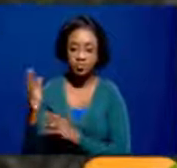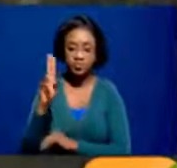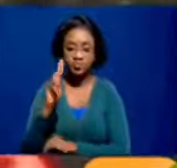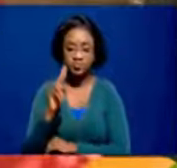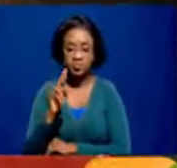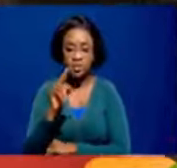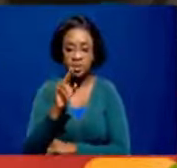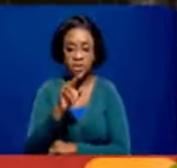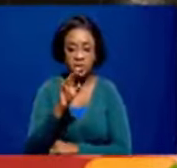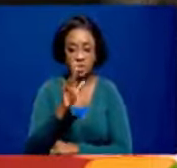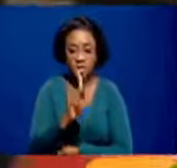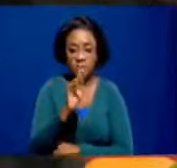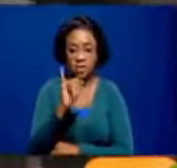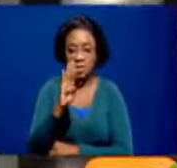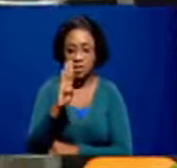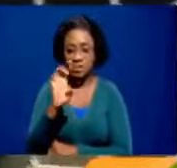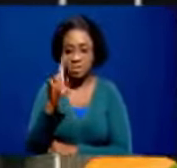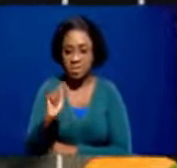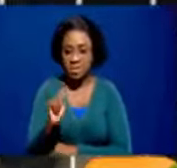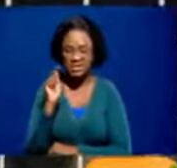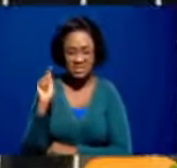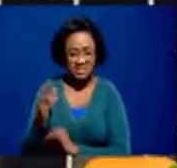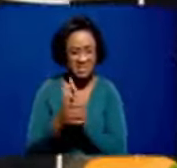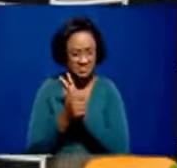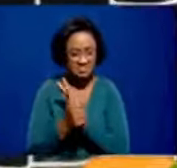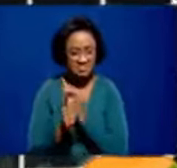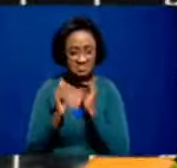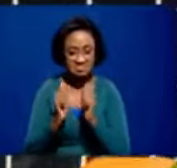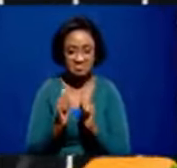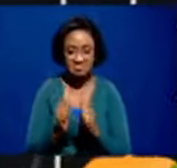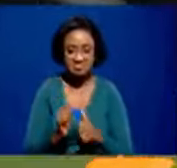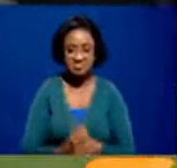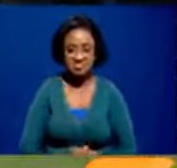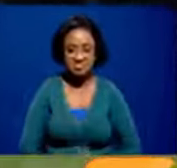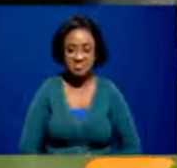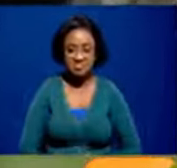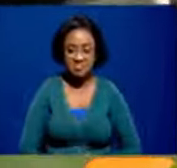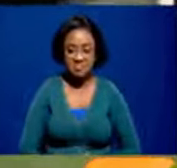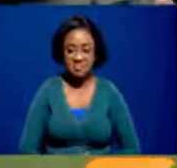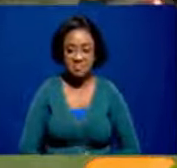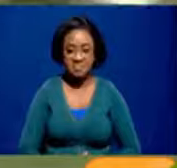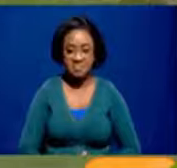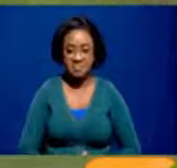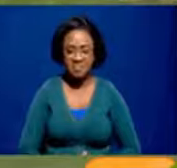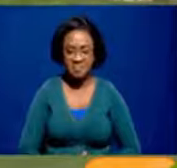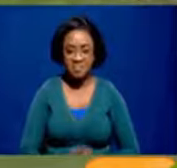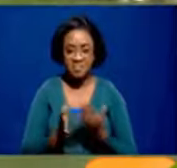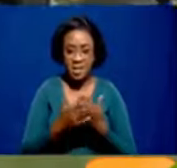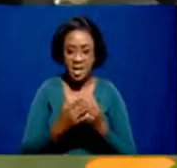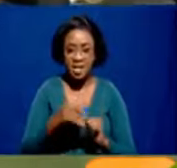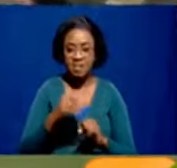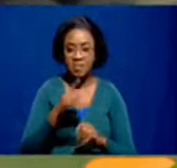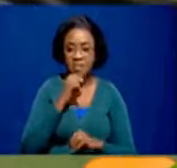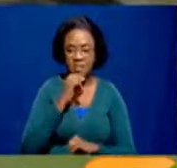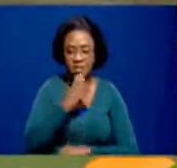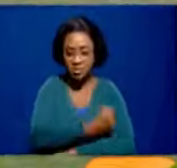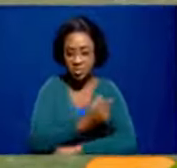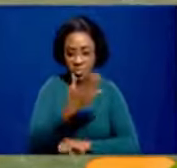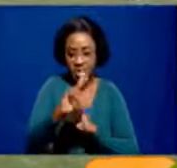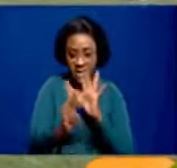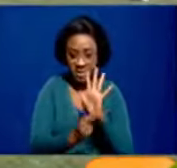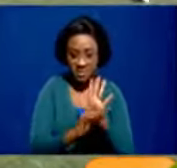Academy is Aldrine Kibet, the gifted player who led St. Anthony's boys in Kitale to lifting the national football title in